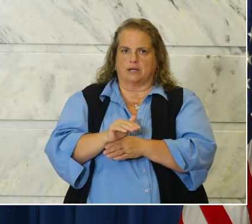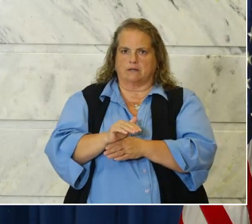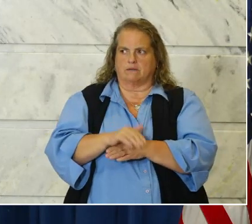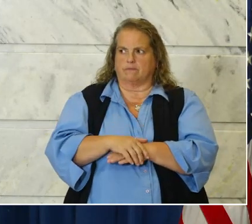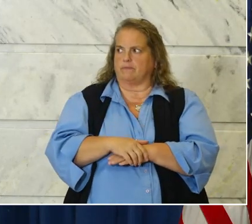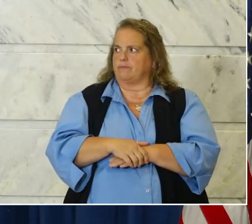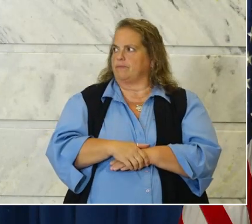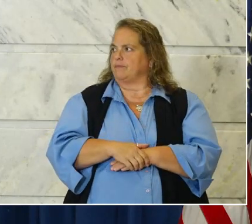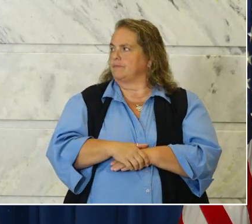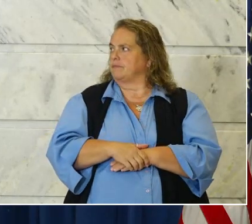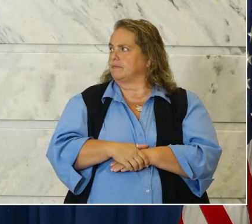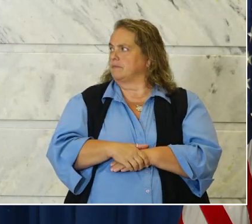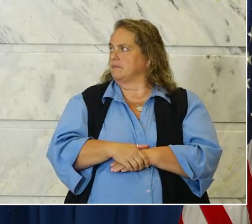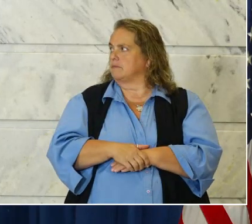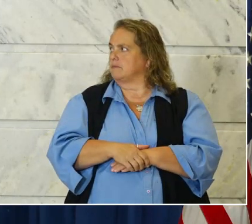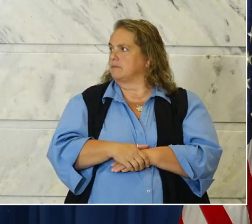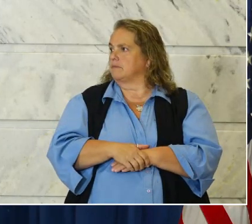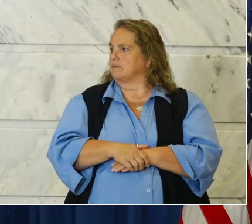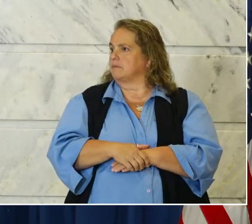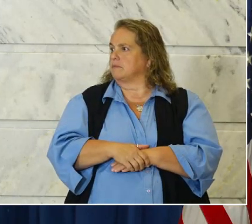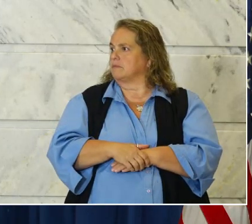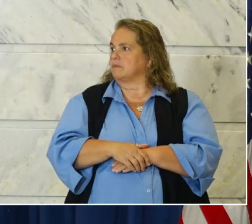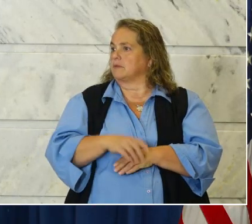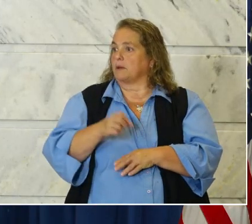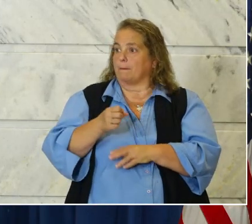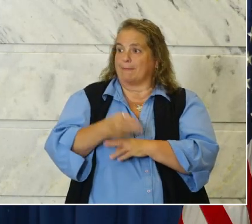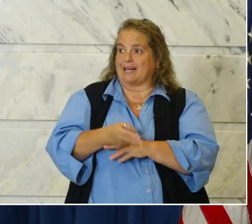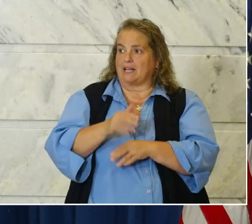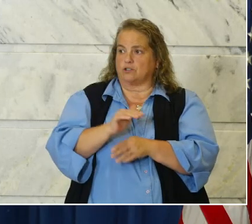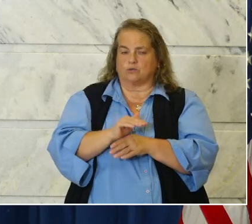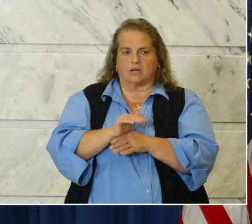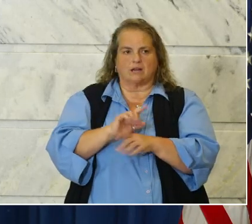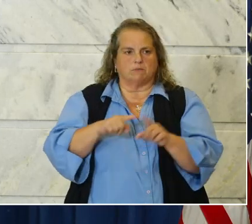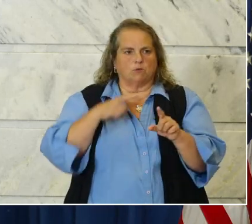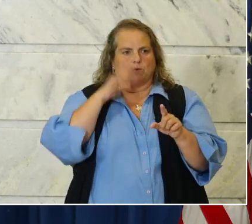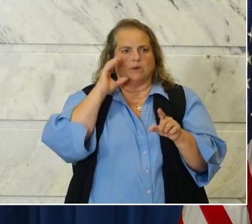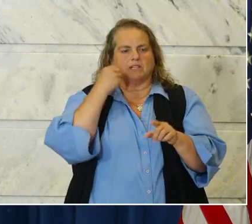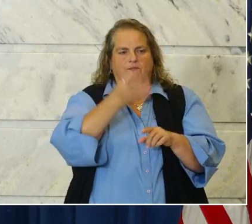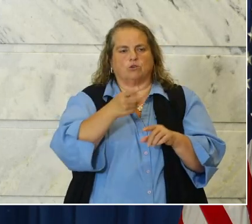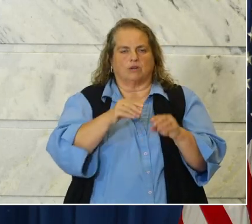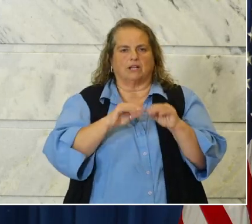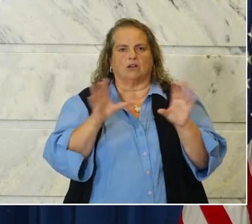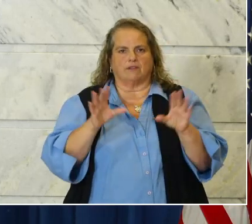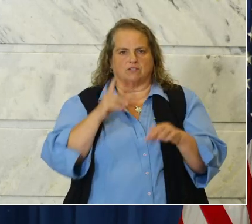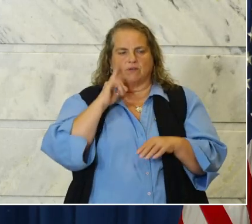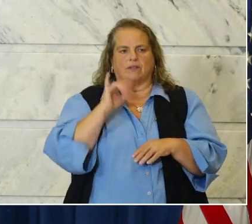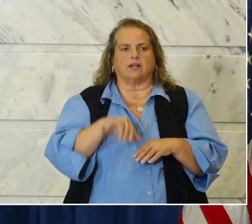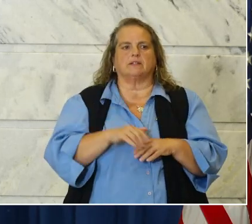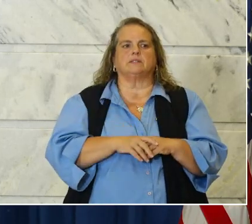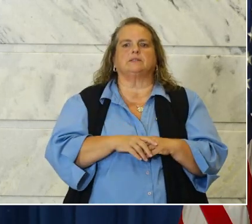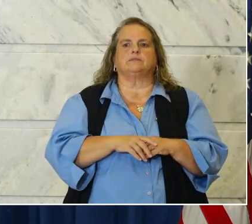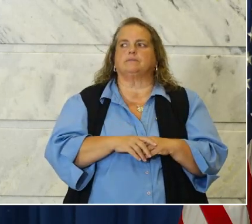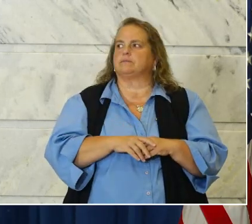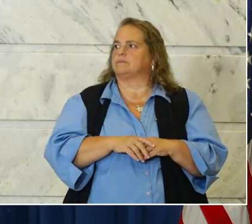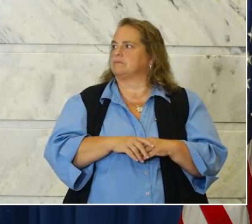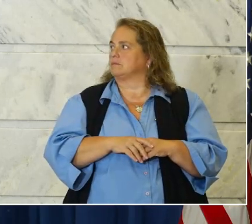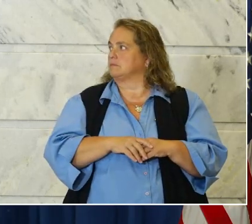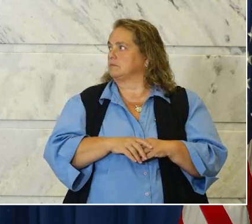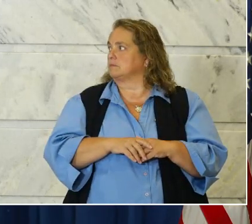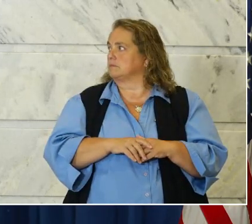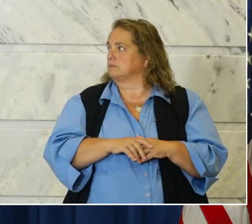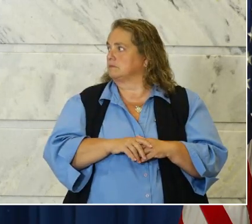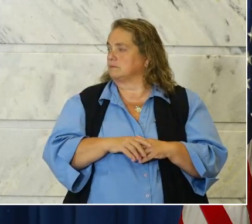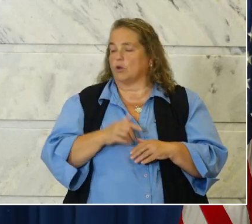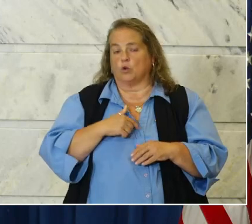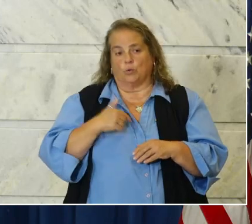I thought we were setting it up for midnight tonight, but we'll get you clarification for that. We